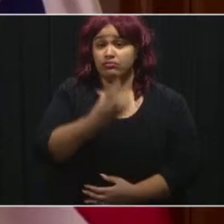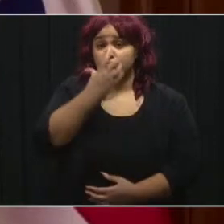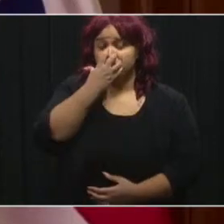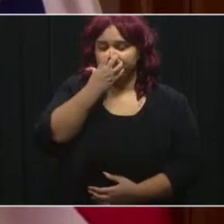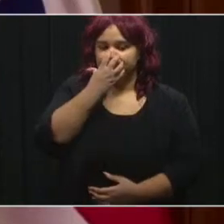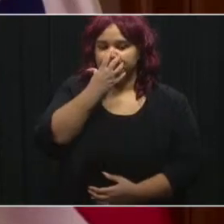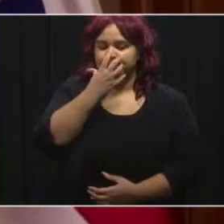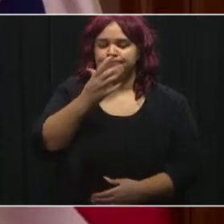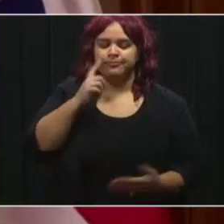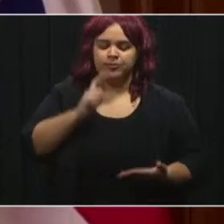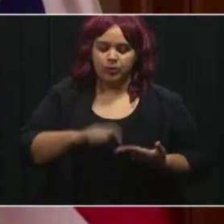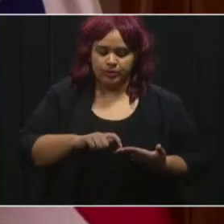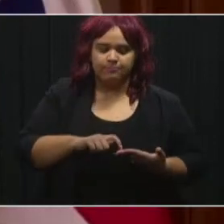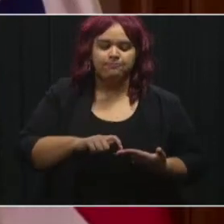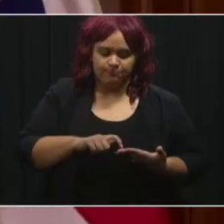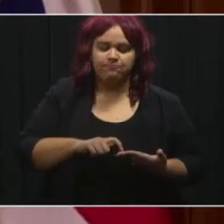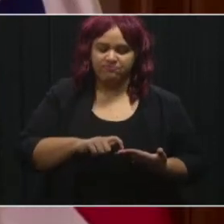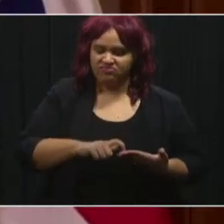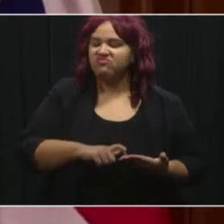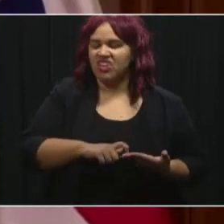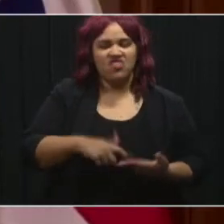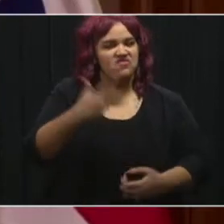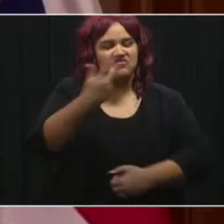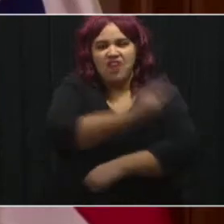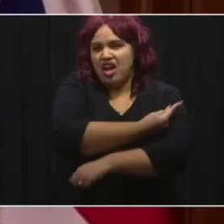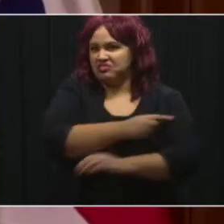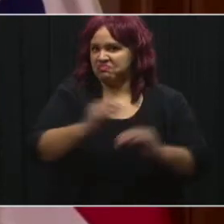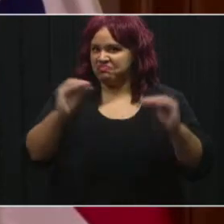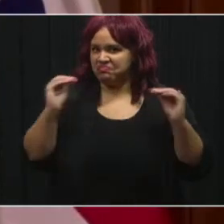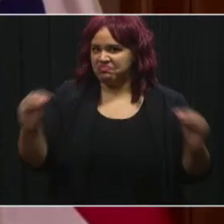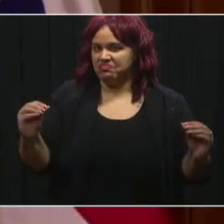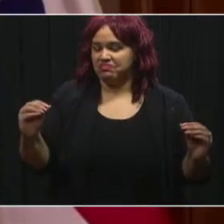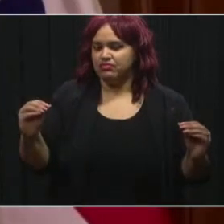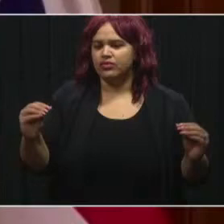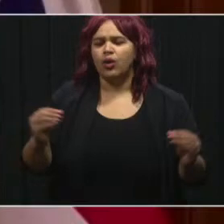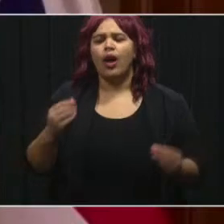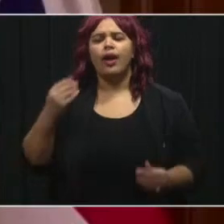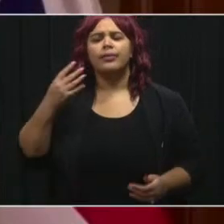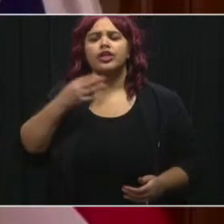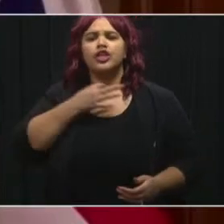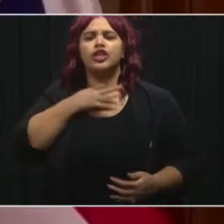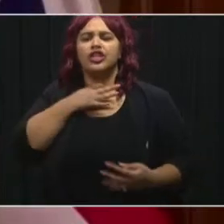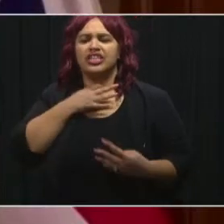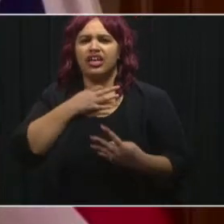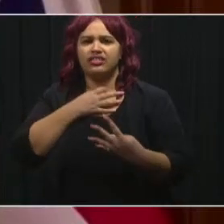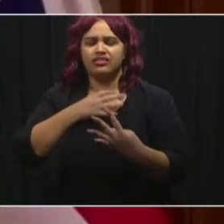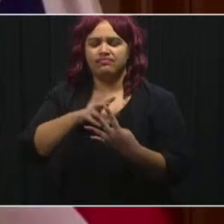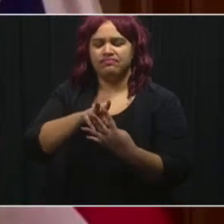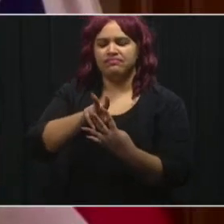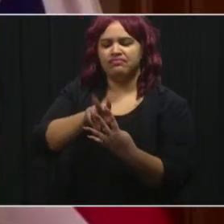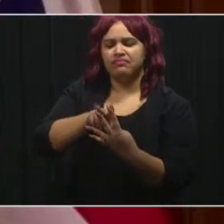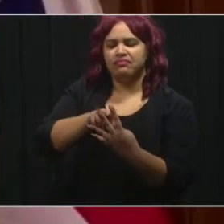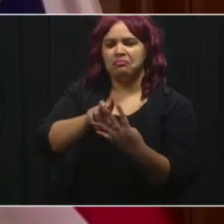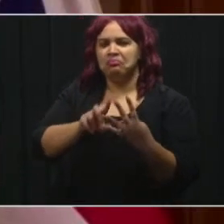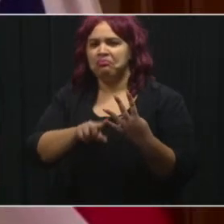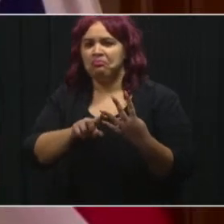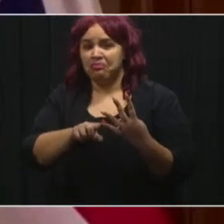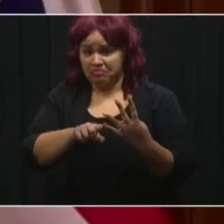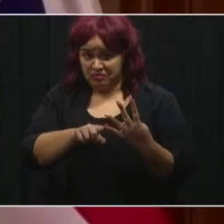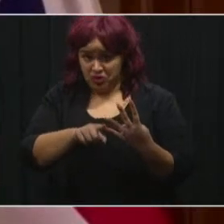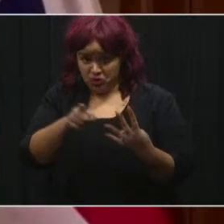some of your other doctors and nurses could tell me if they've seen very similar situations at their hospitals.